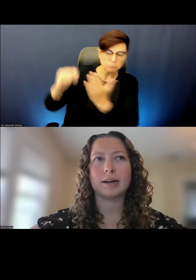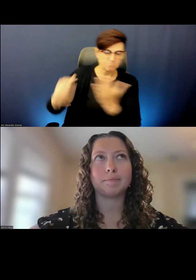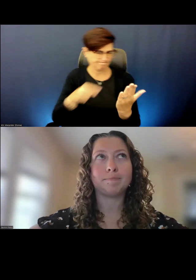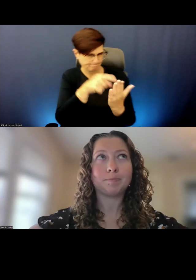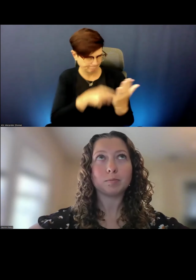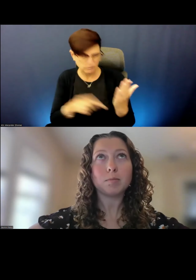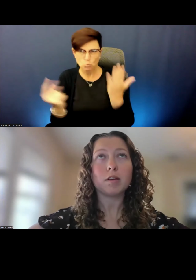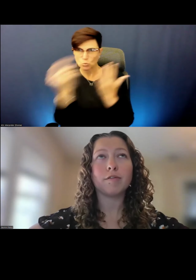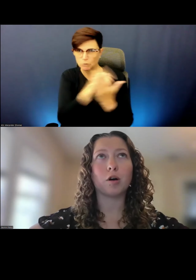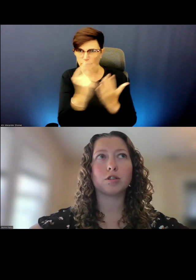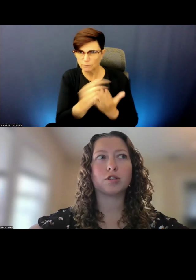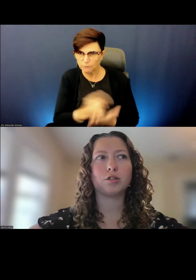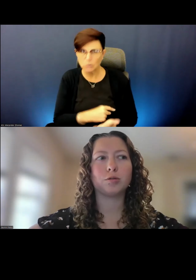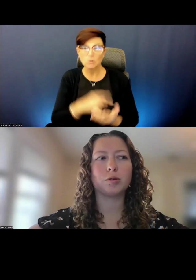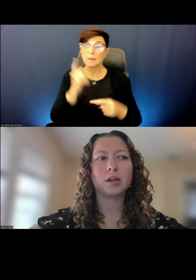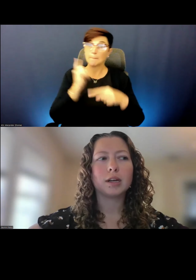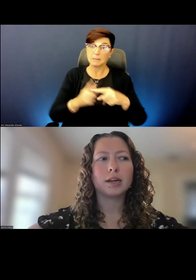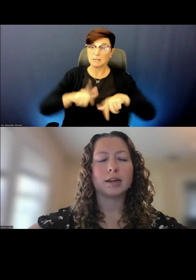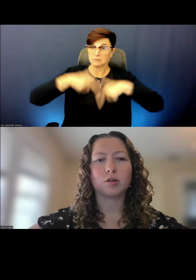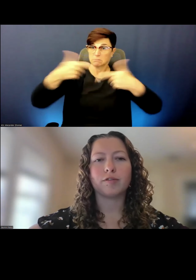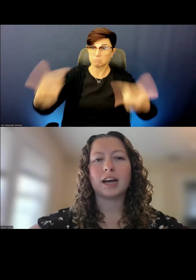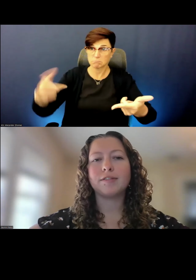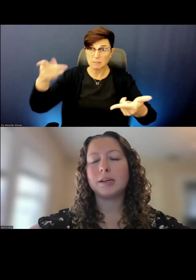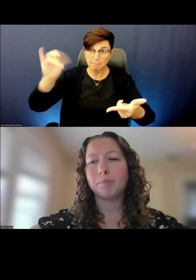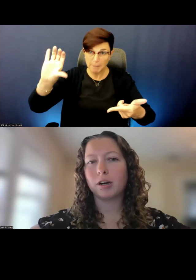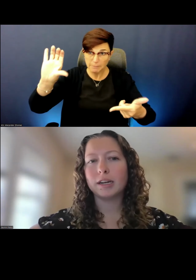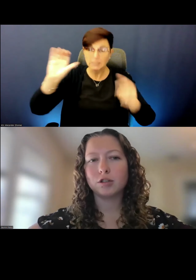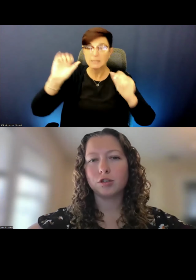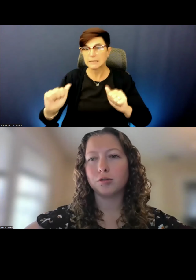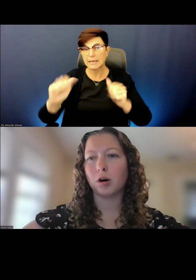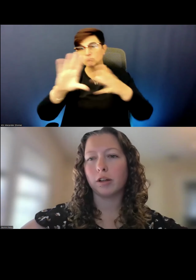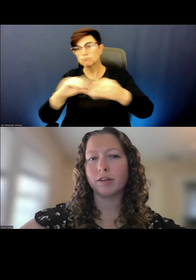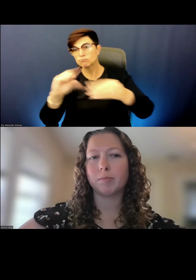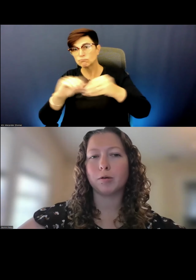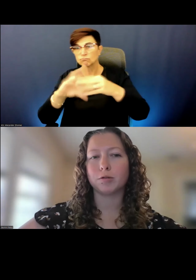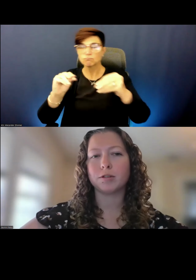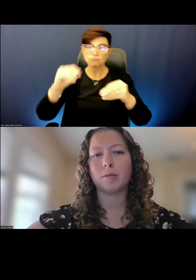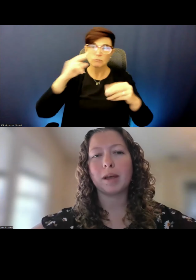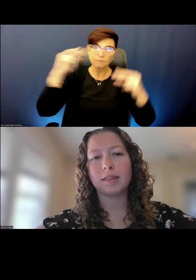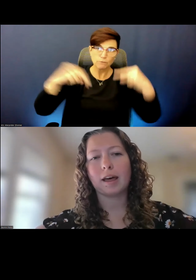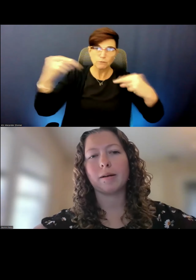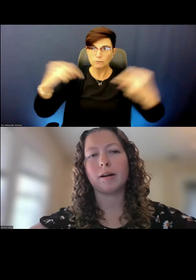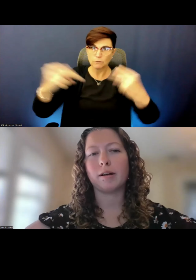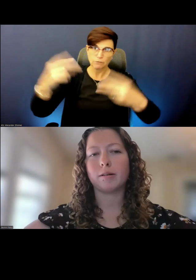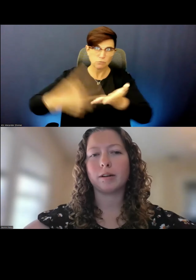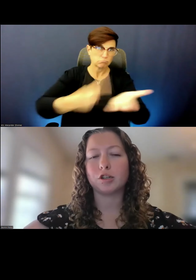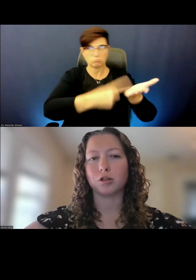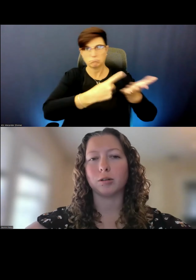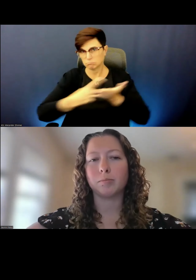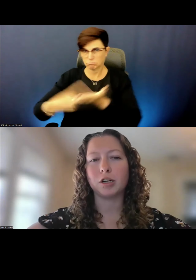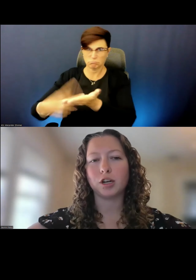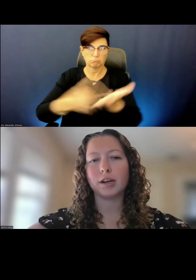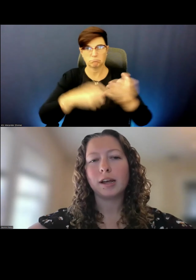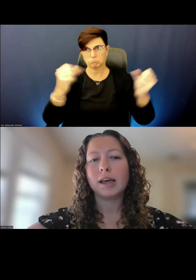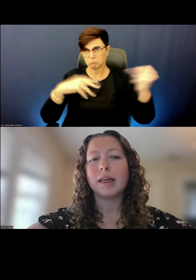for folks to sort of dive deeper into all of the proposals that are made in that